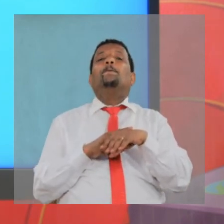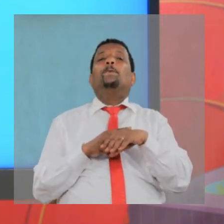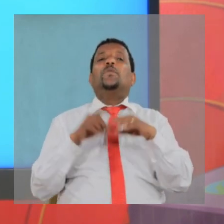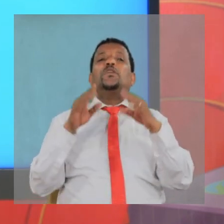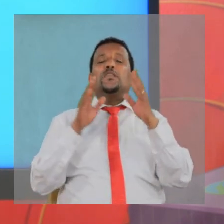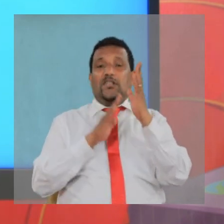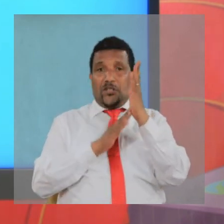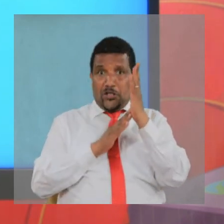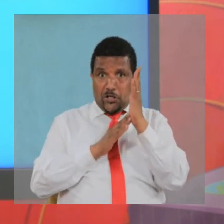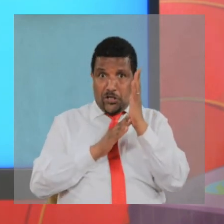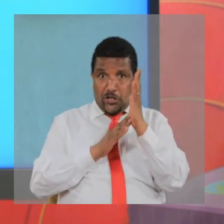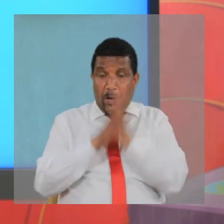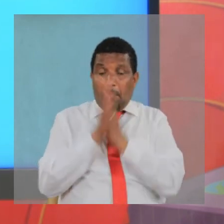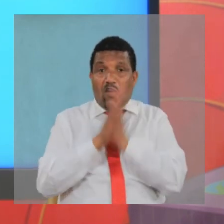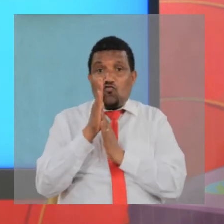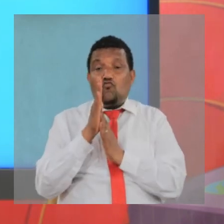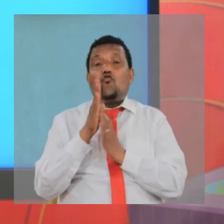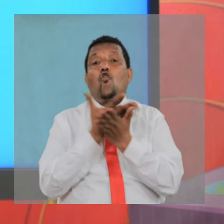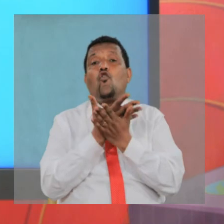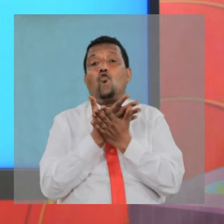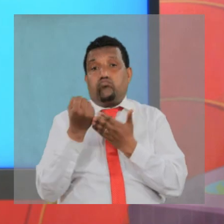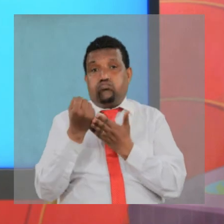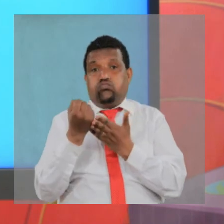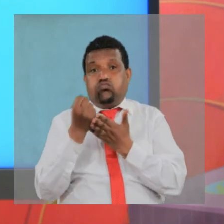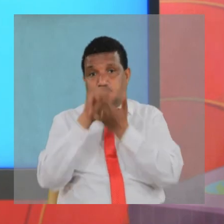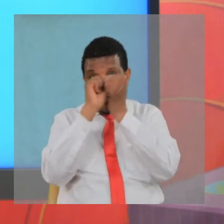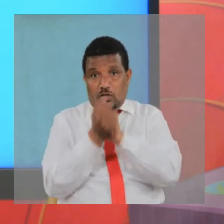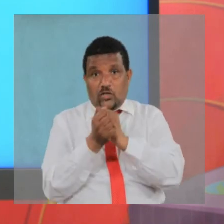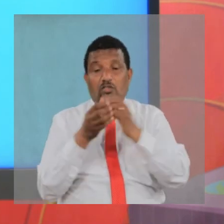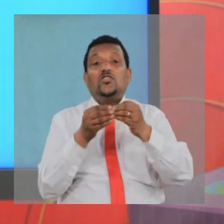more inelastic.